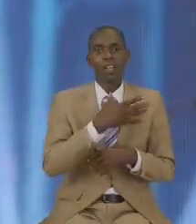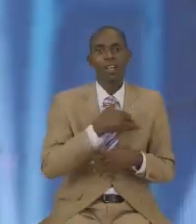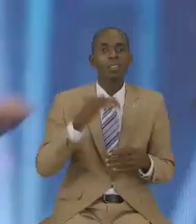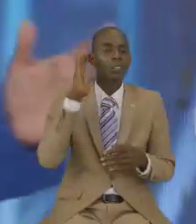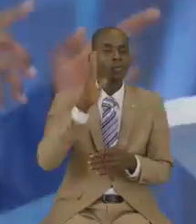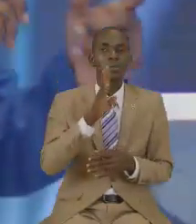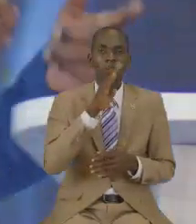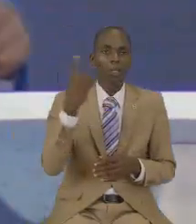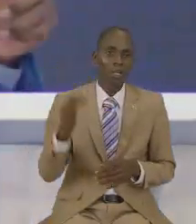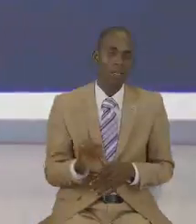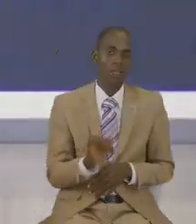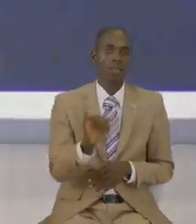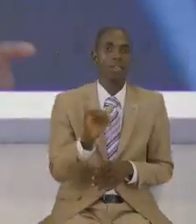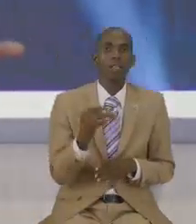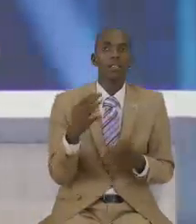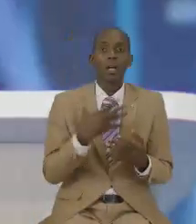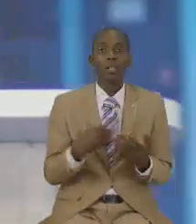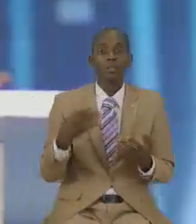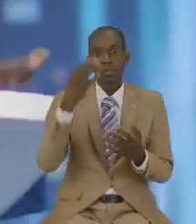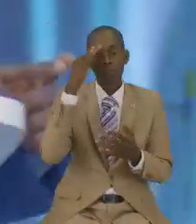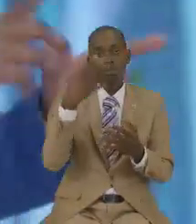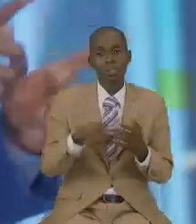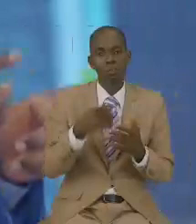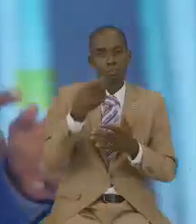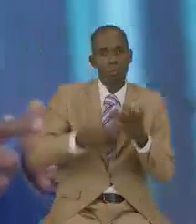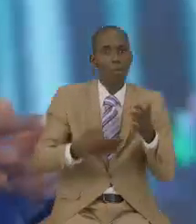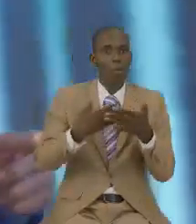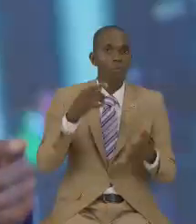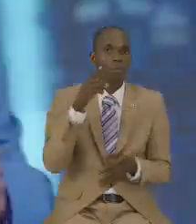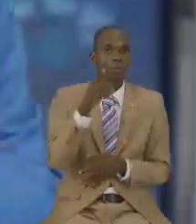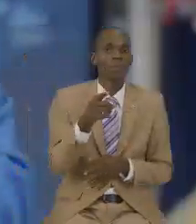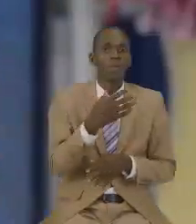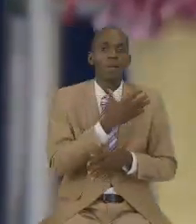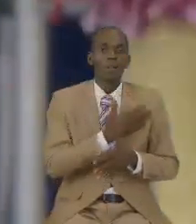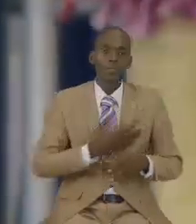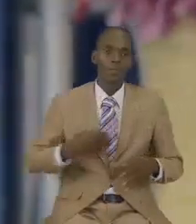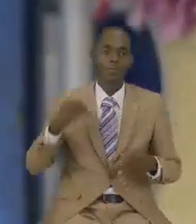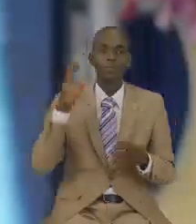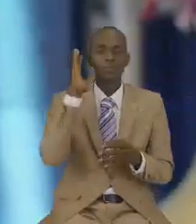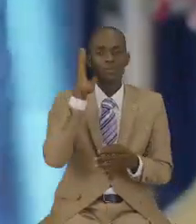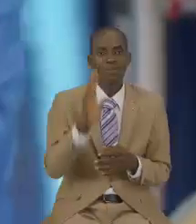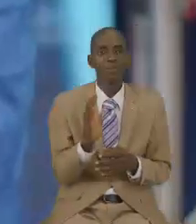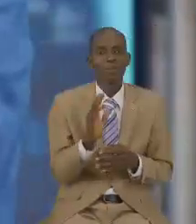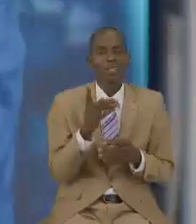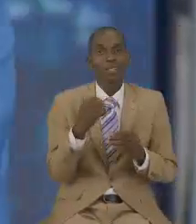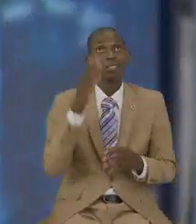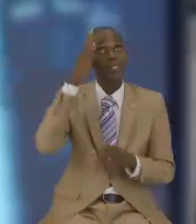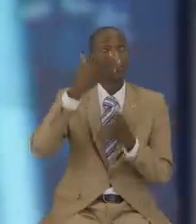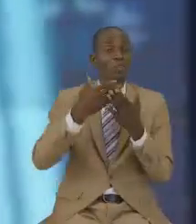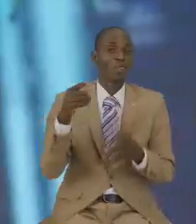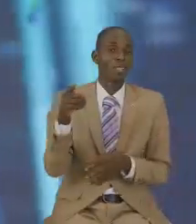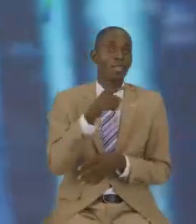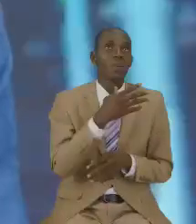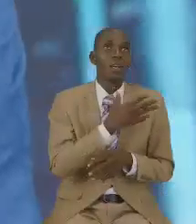will ever be. They don't have a prize ahead of them, a goal ahead of them, a destination ahead of them,